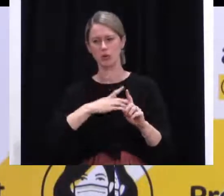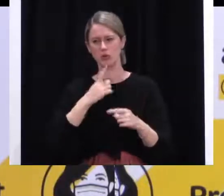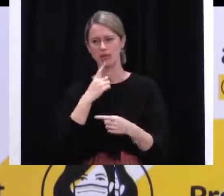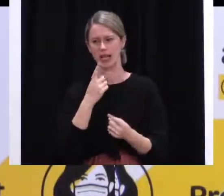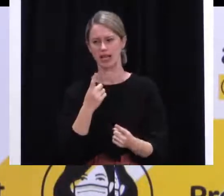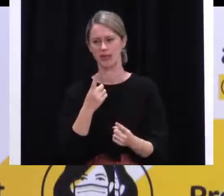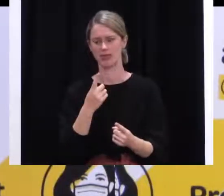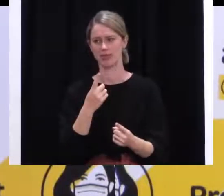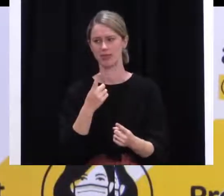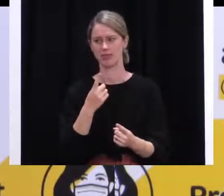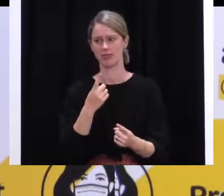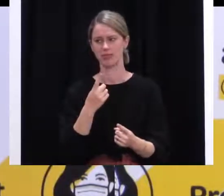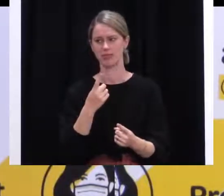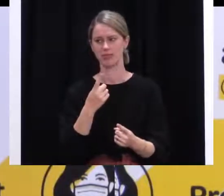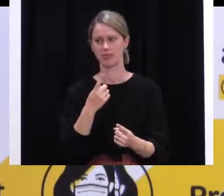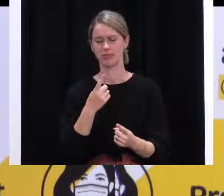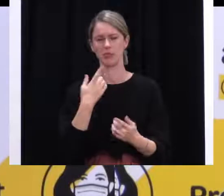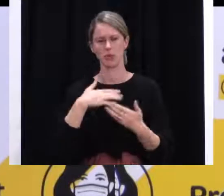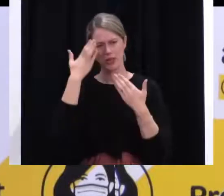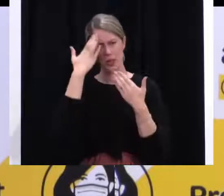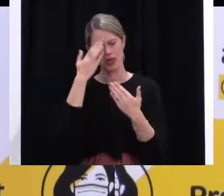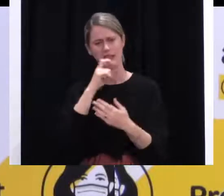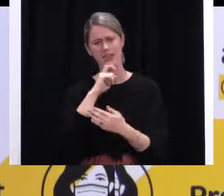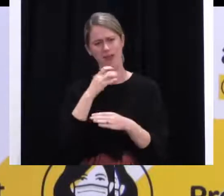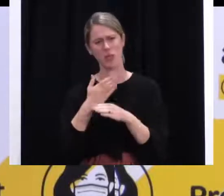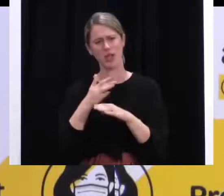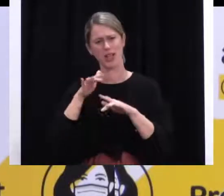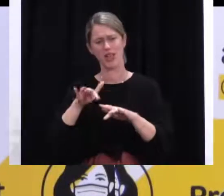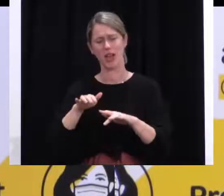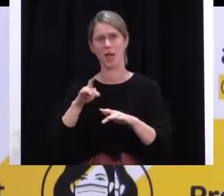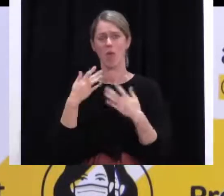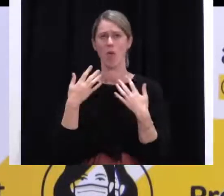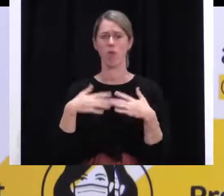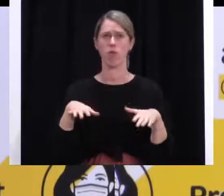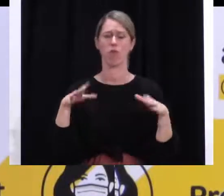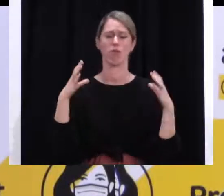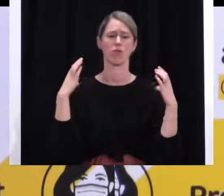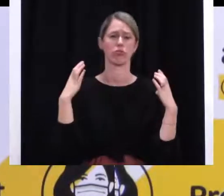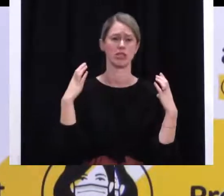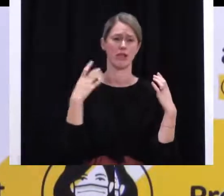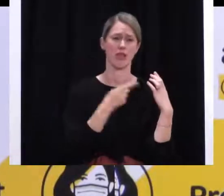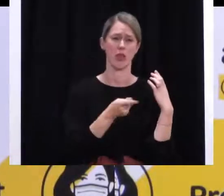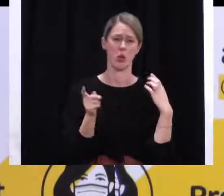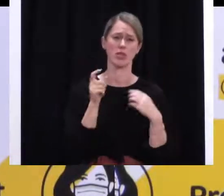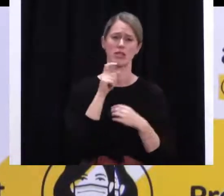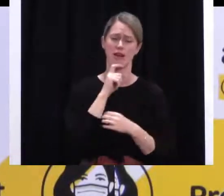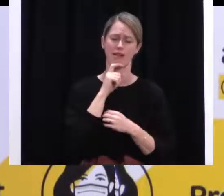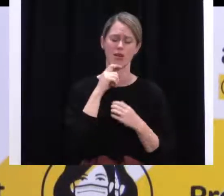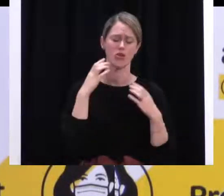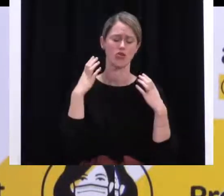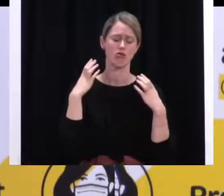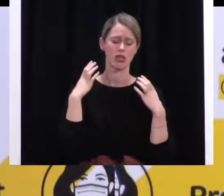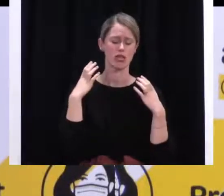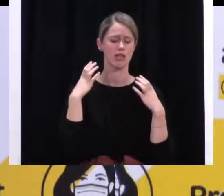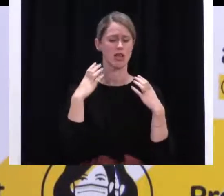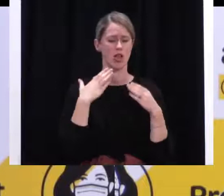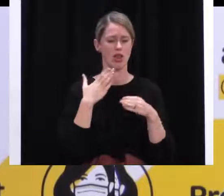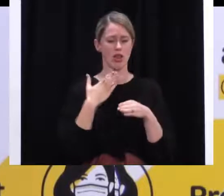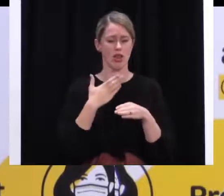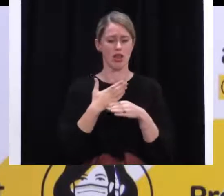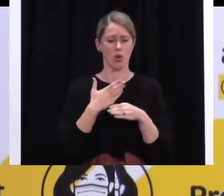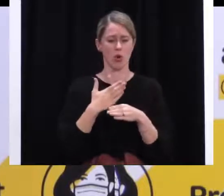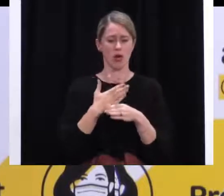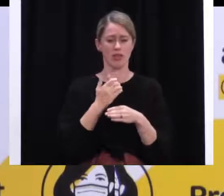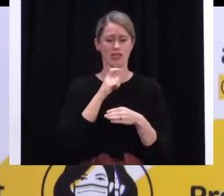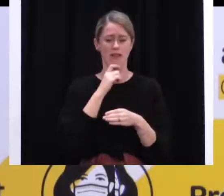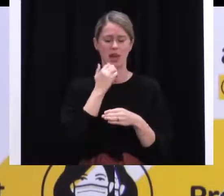and I want to acknowledge the staff who work in these facilities. They are under an enormous amount of pressure. It is a very stretched workforce. And so